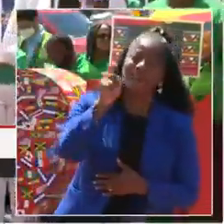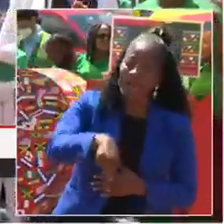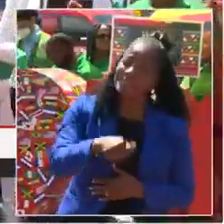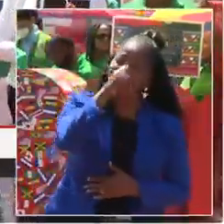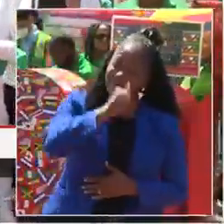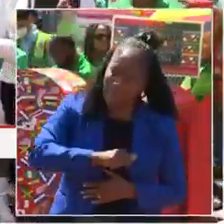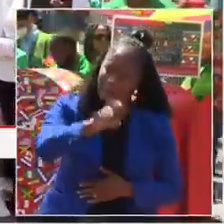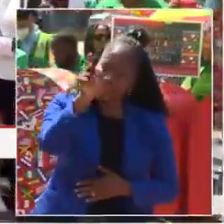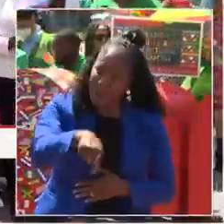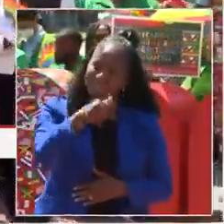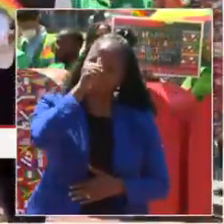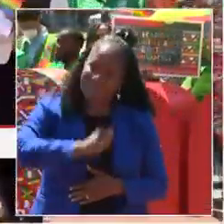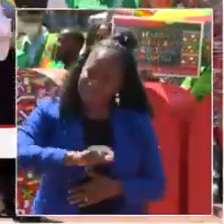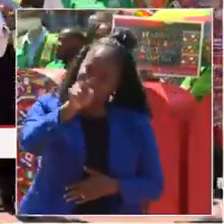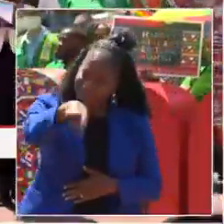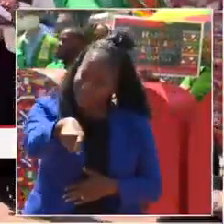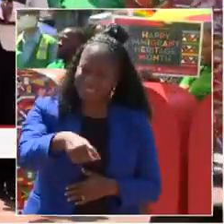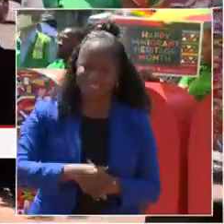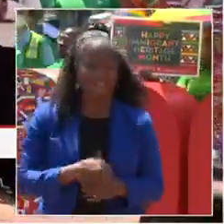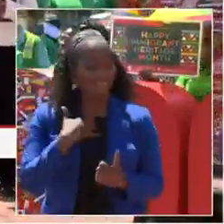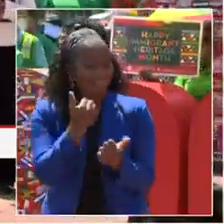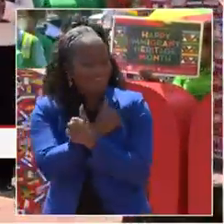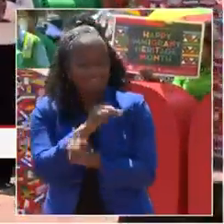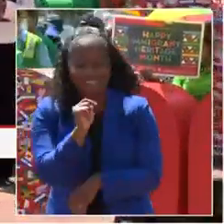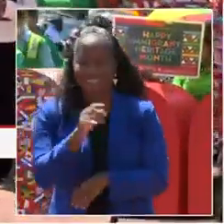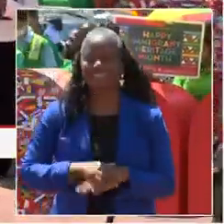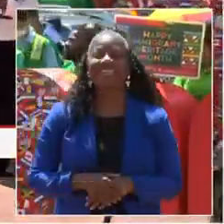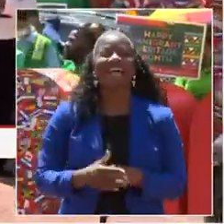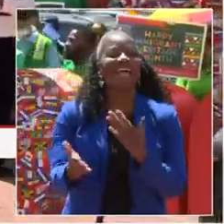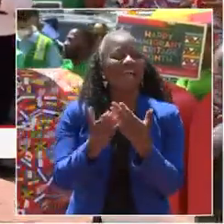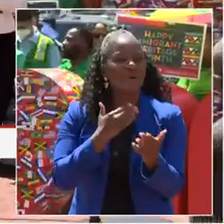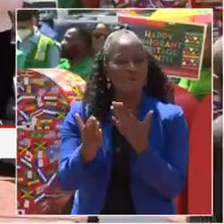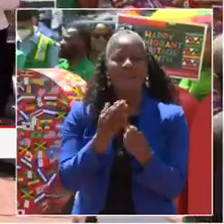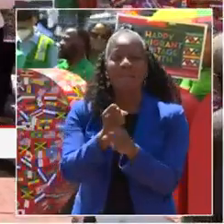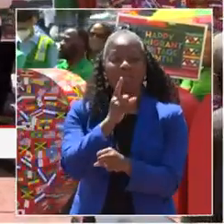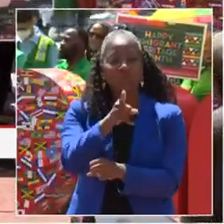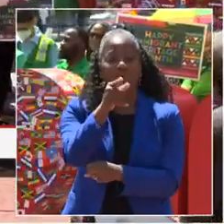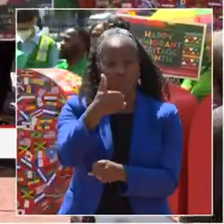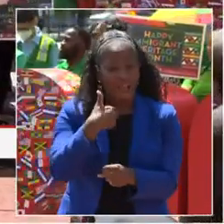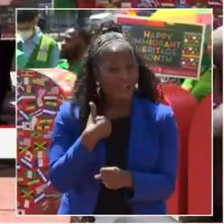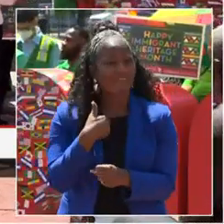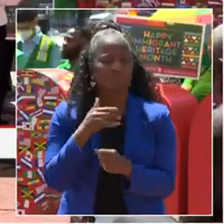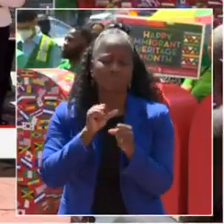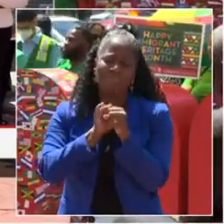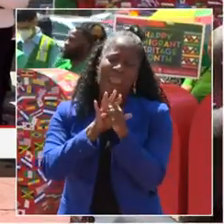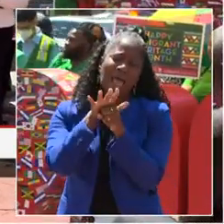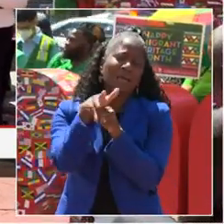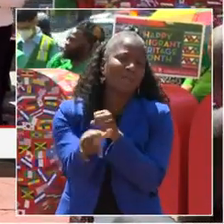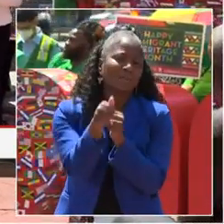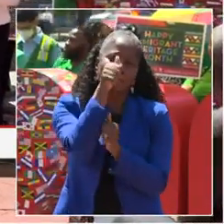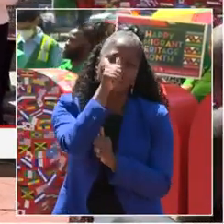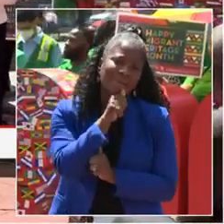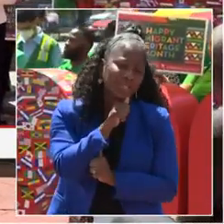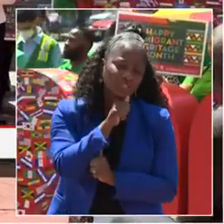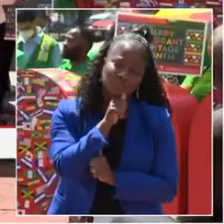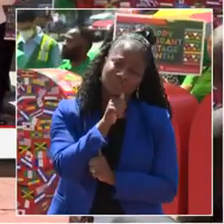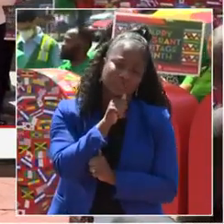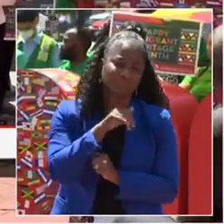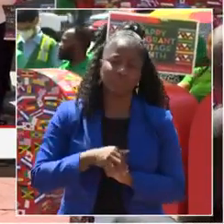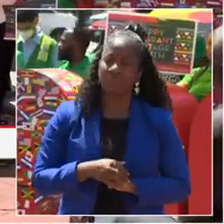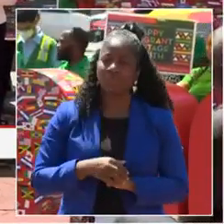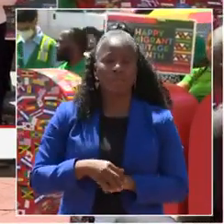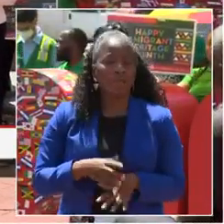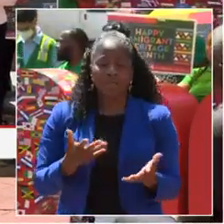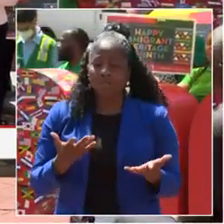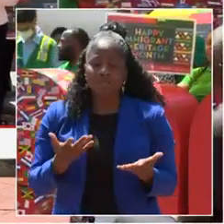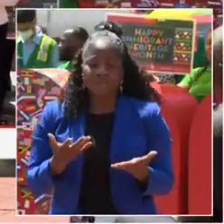your patience. I love it. I love it. Pack your patience. I cannot tell you or begin to tell you